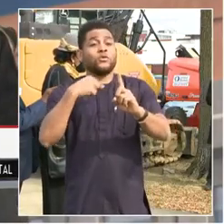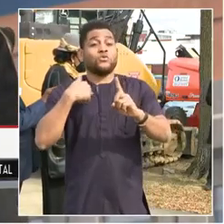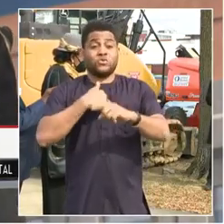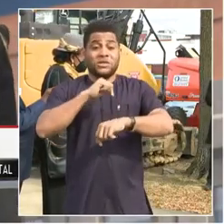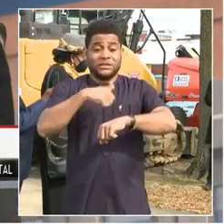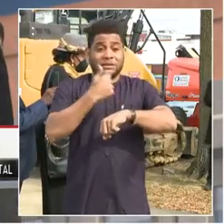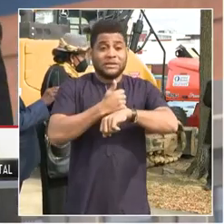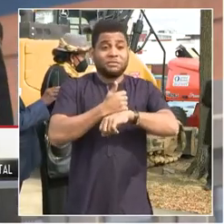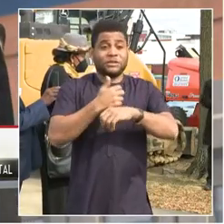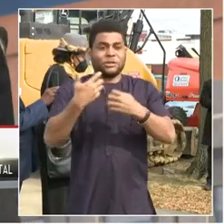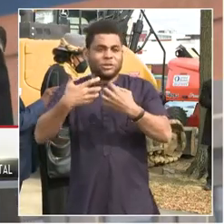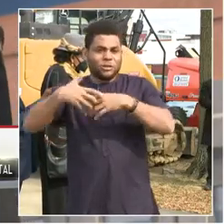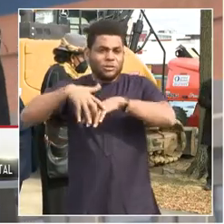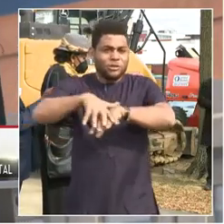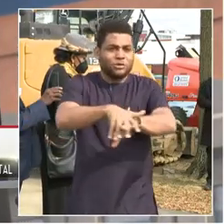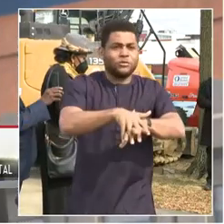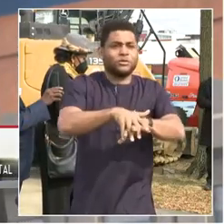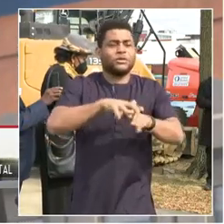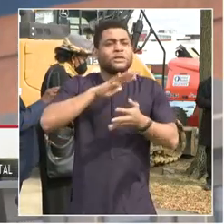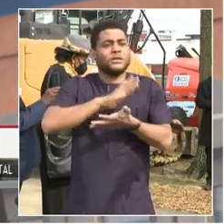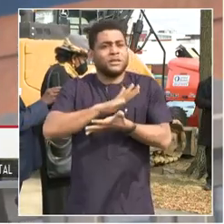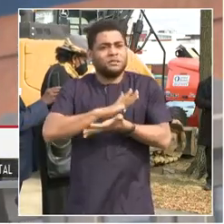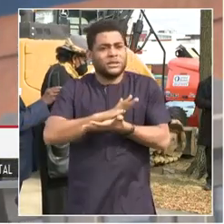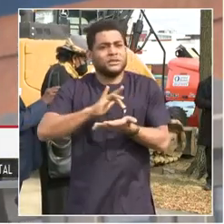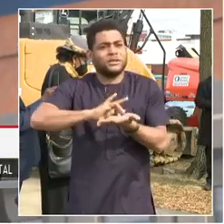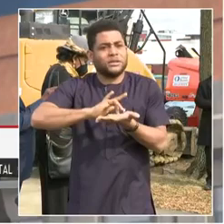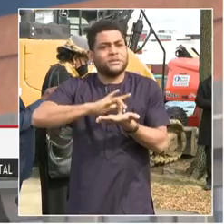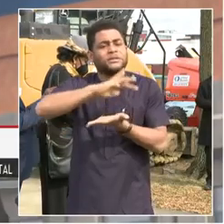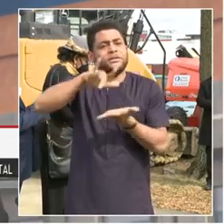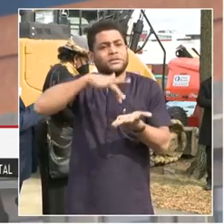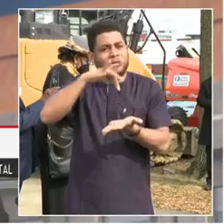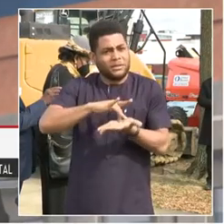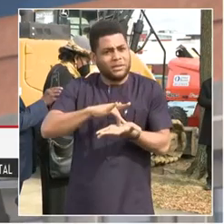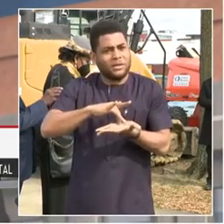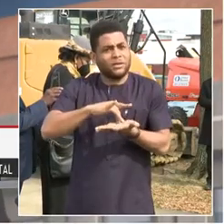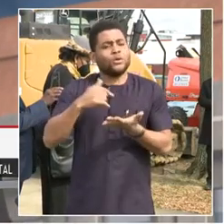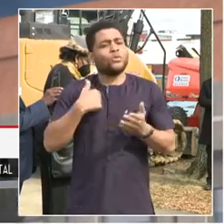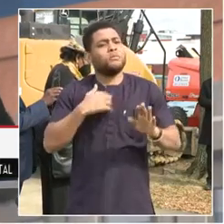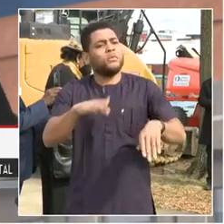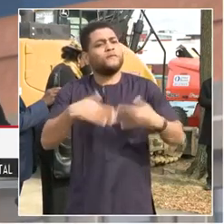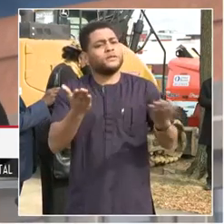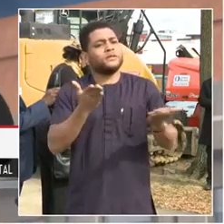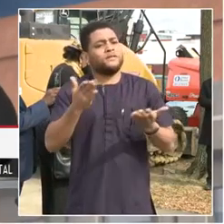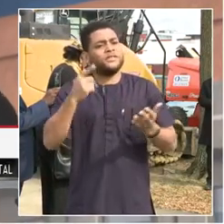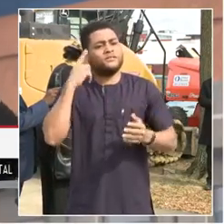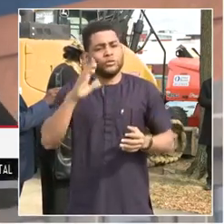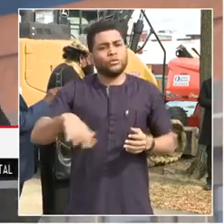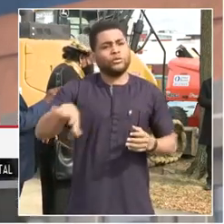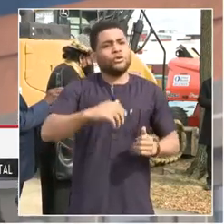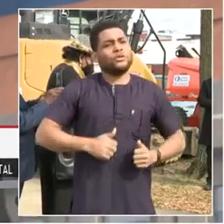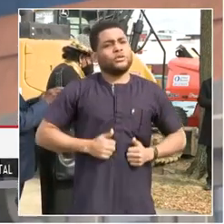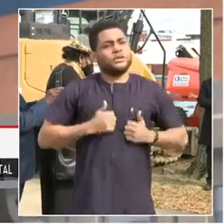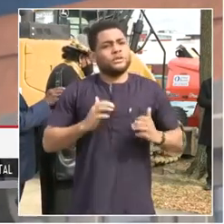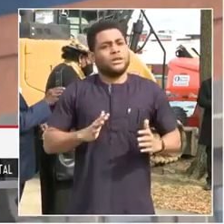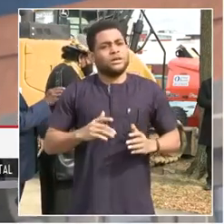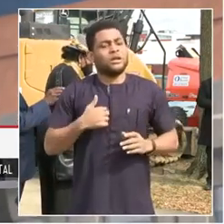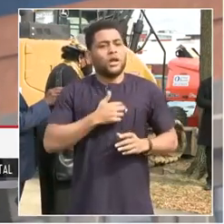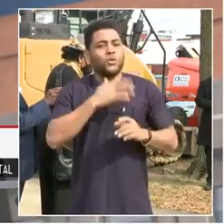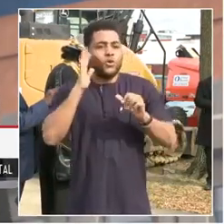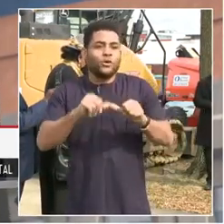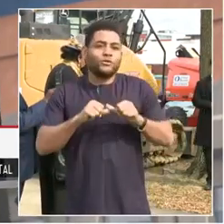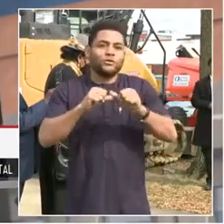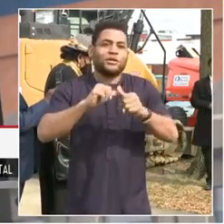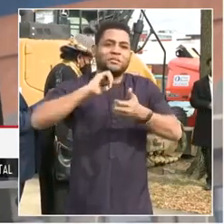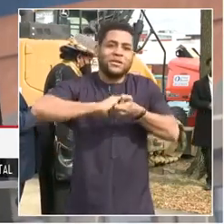care to better serve the needs of our region with the district government and the continued partnership with our academic and